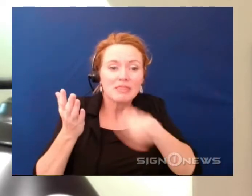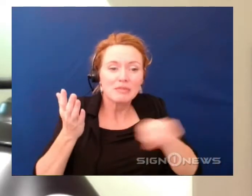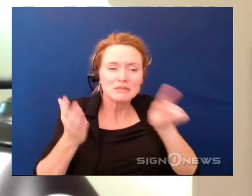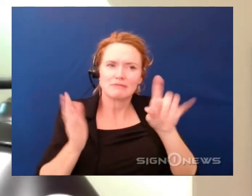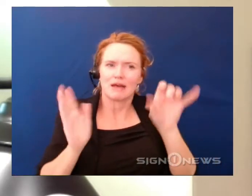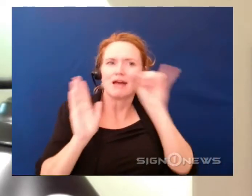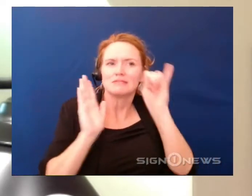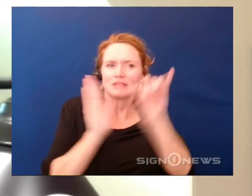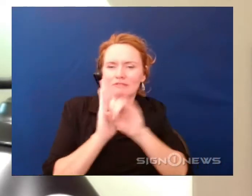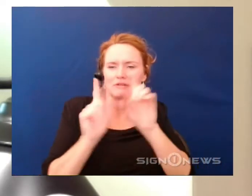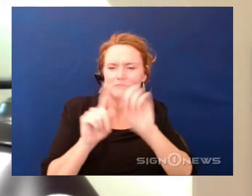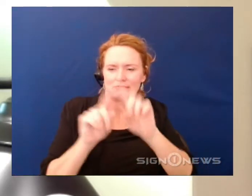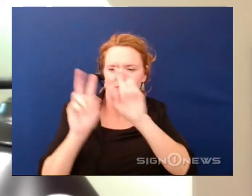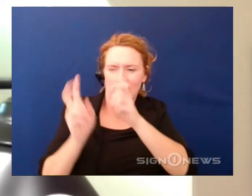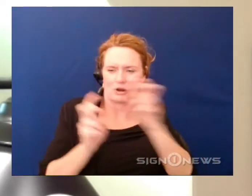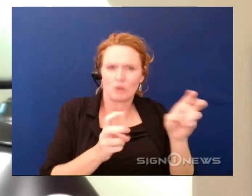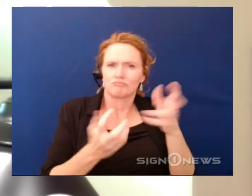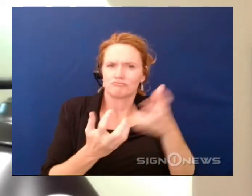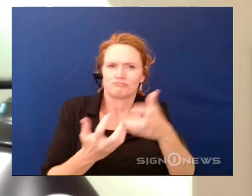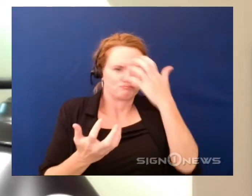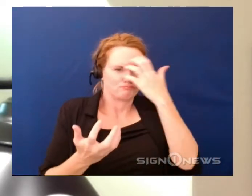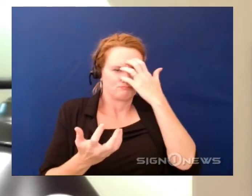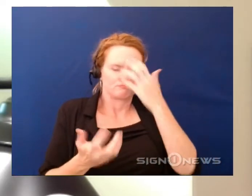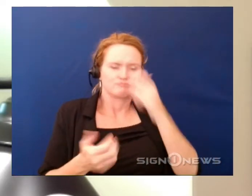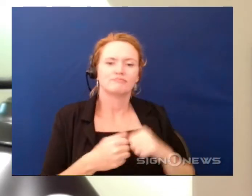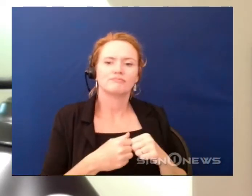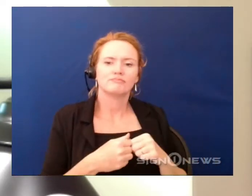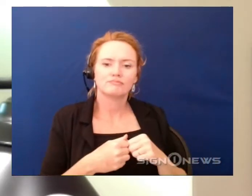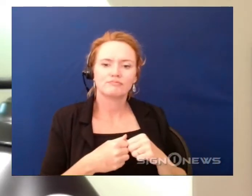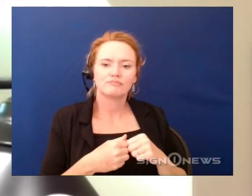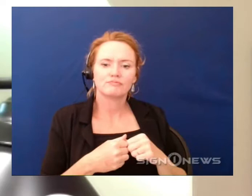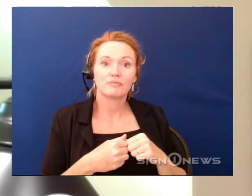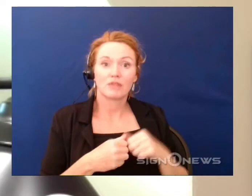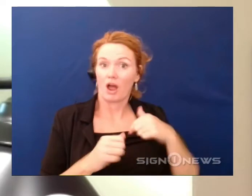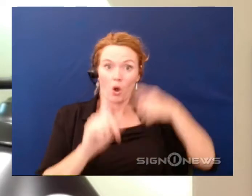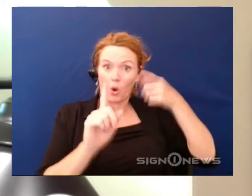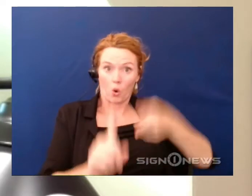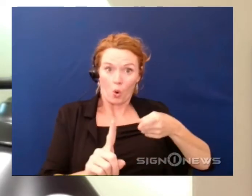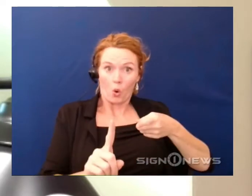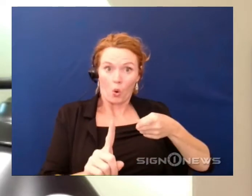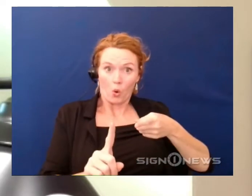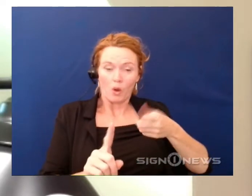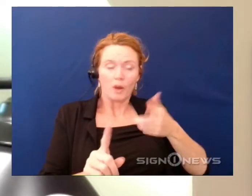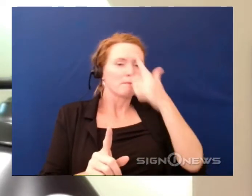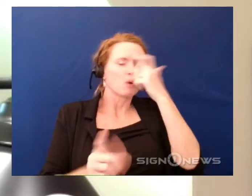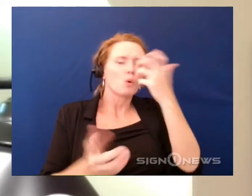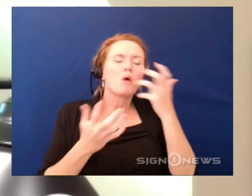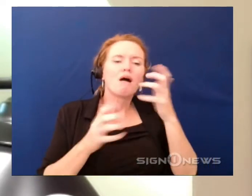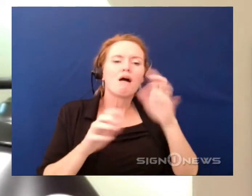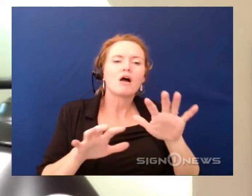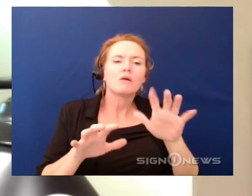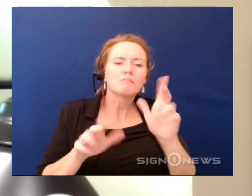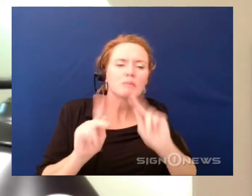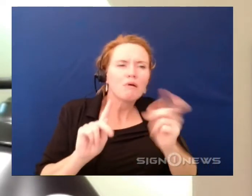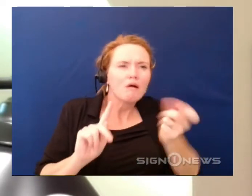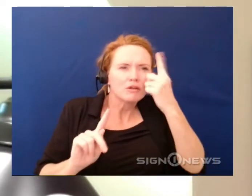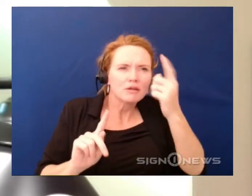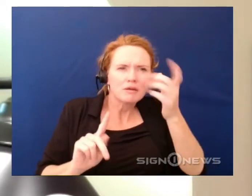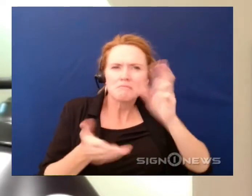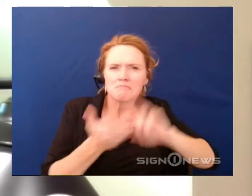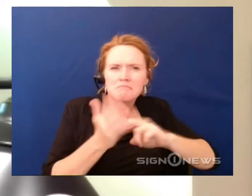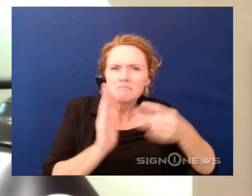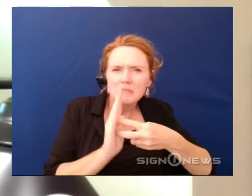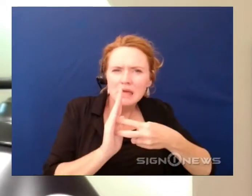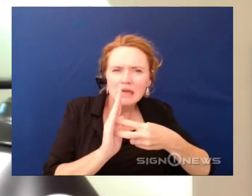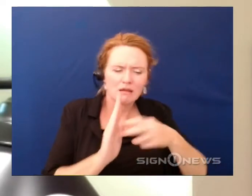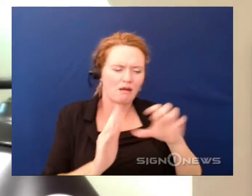of those categories. Our goals for this session are for our audience to take away a better sense of what guardianships and conservatorships